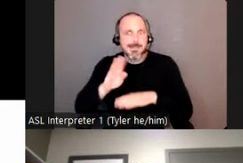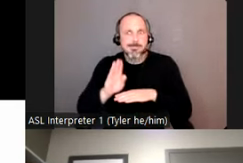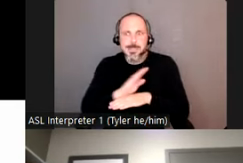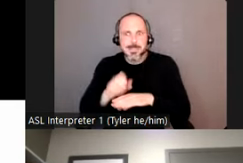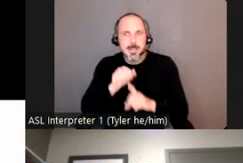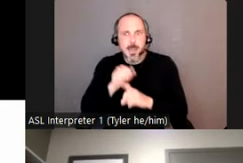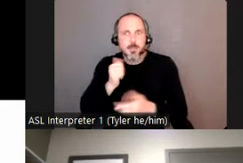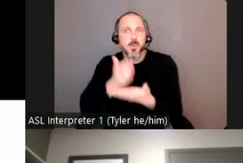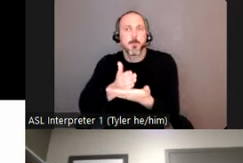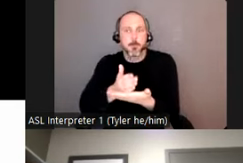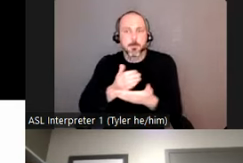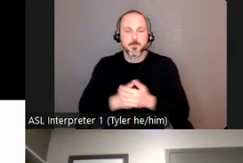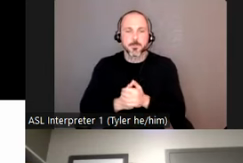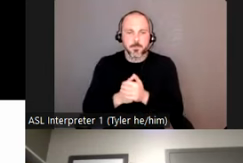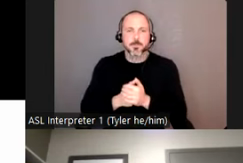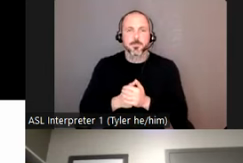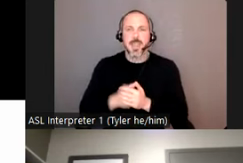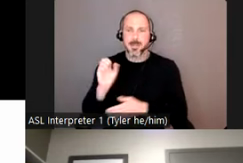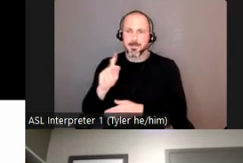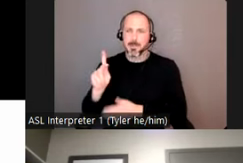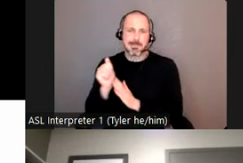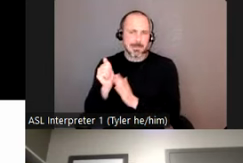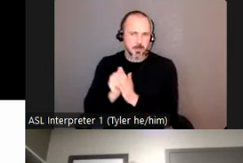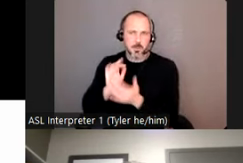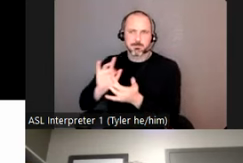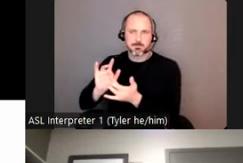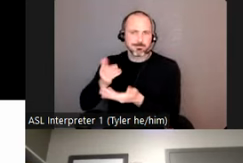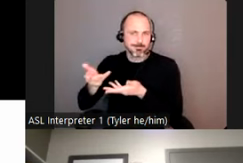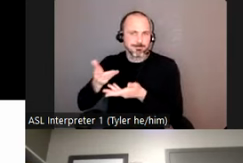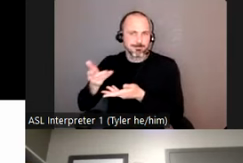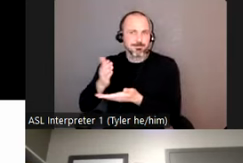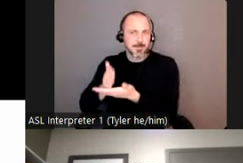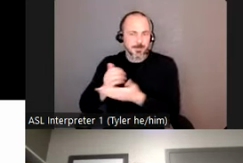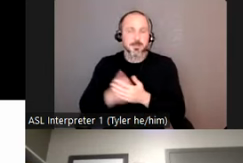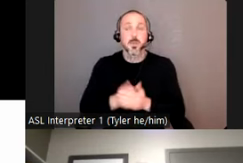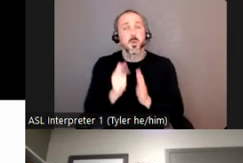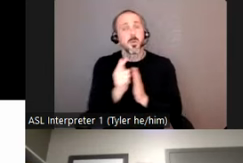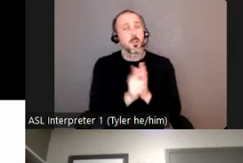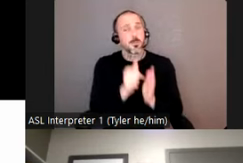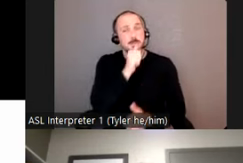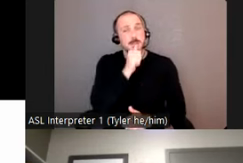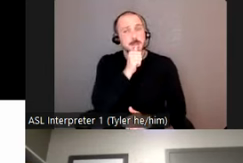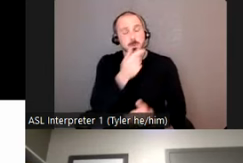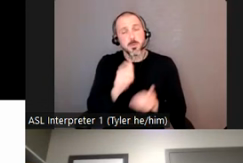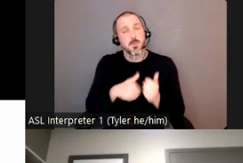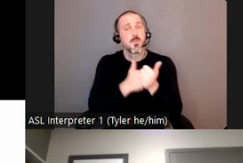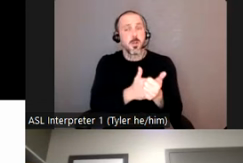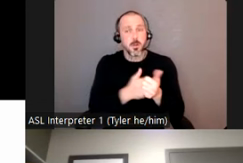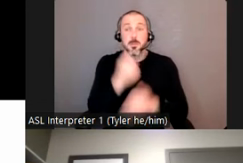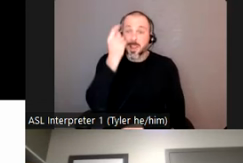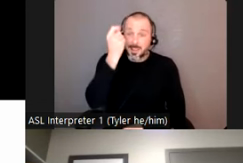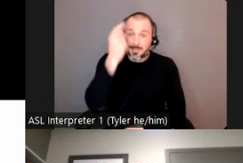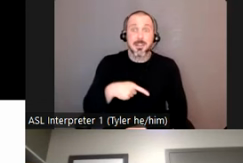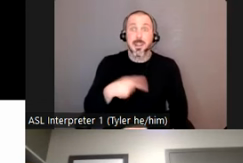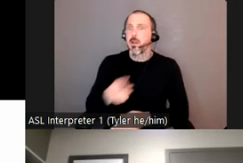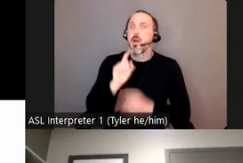So all these organizations can take that information. We obviously follow the privacy laws, but they can take this information and decide if they want to deplatform